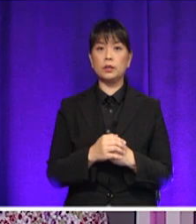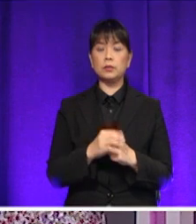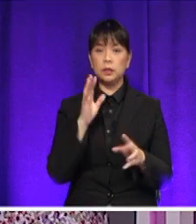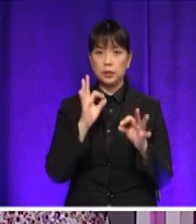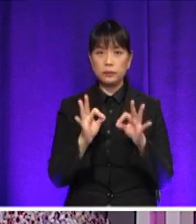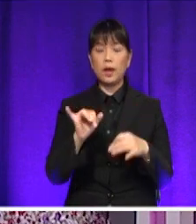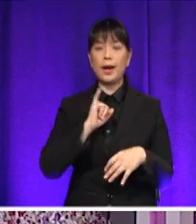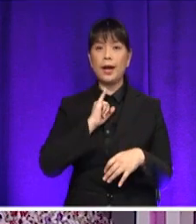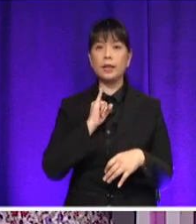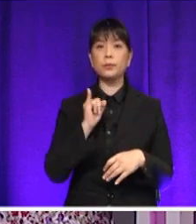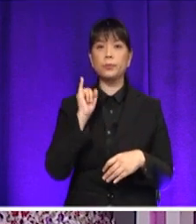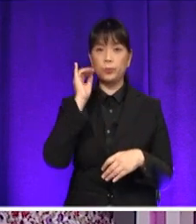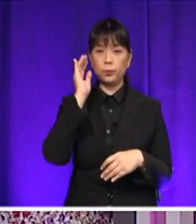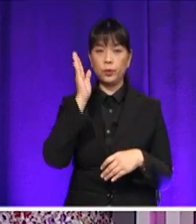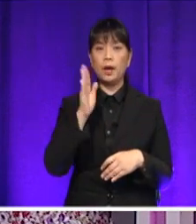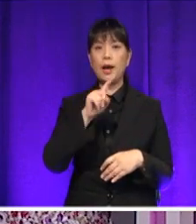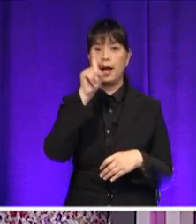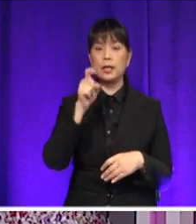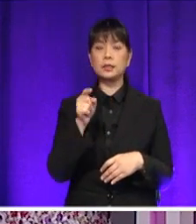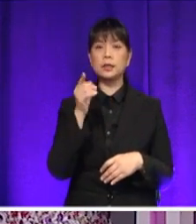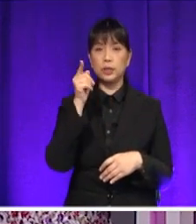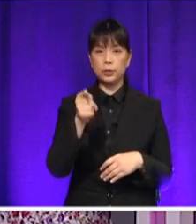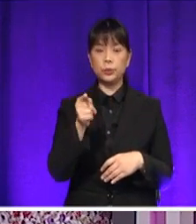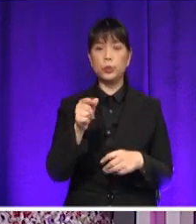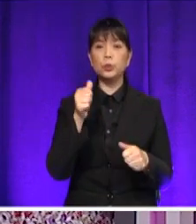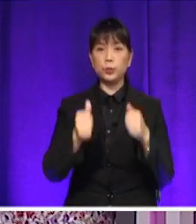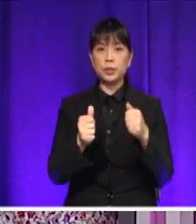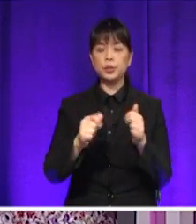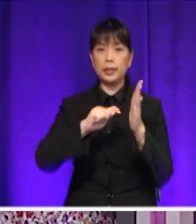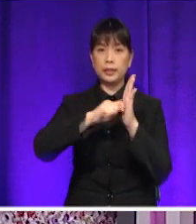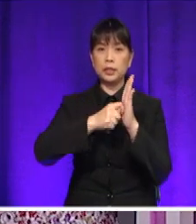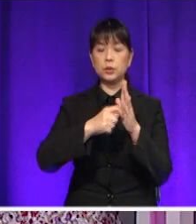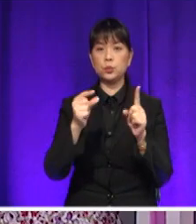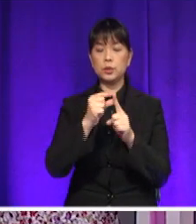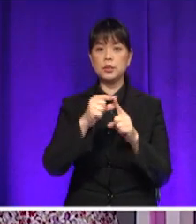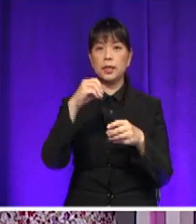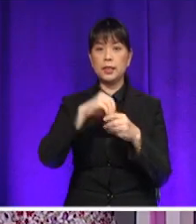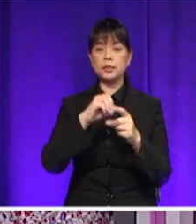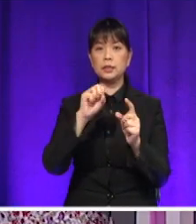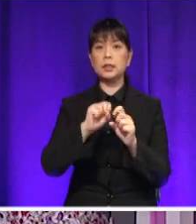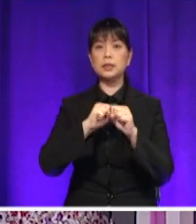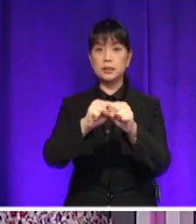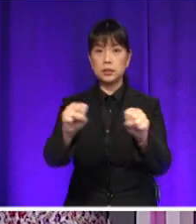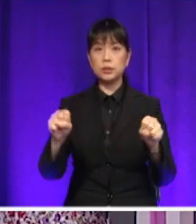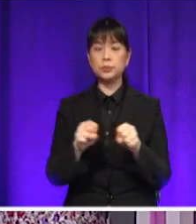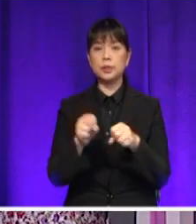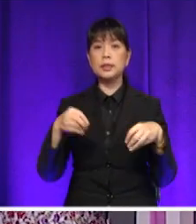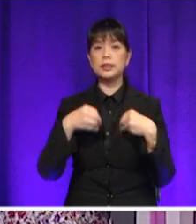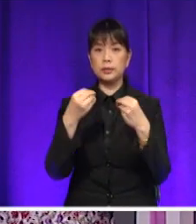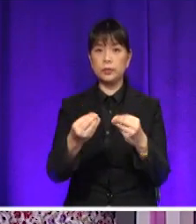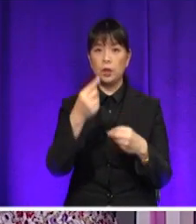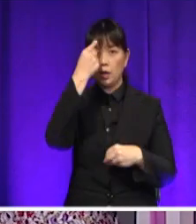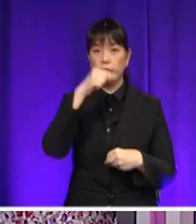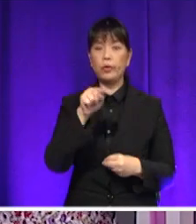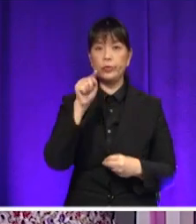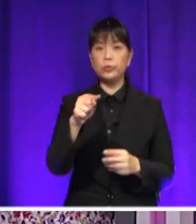you which keywords in the situation given for you to